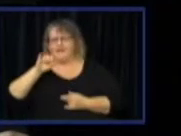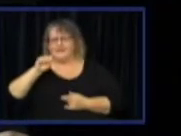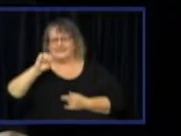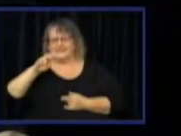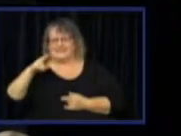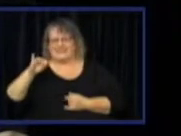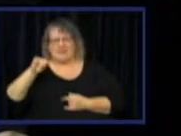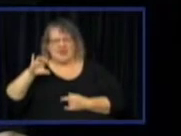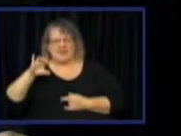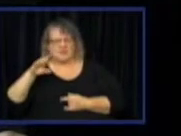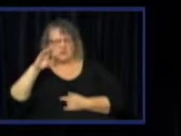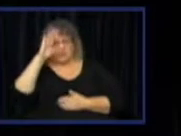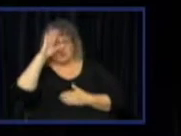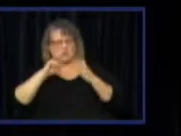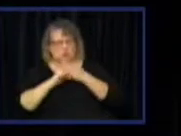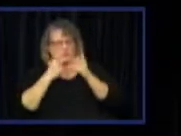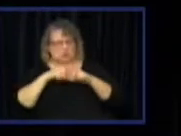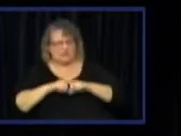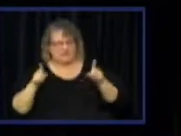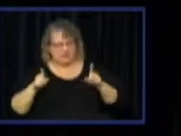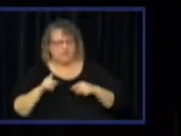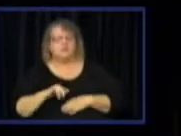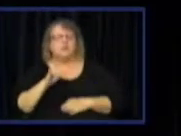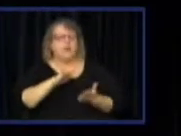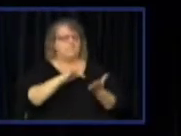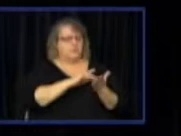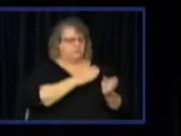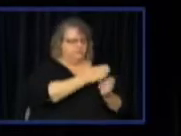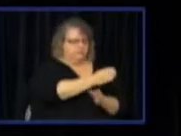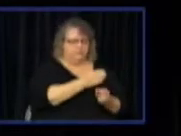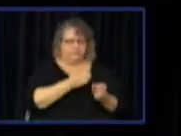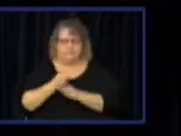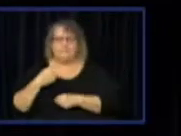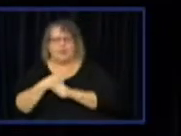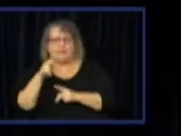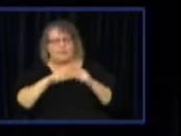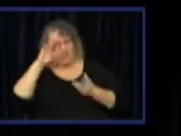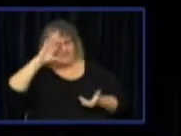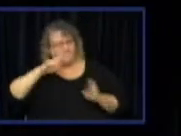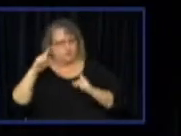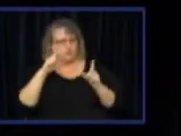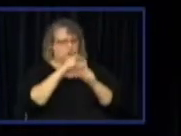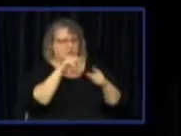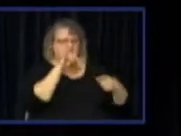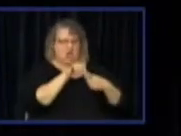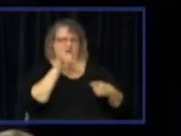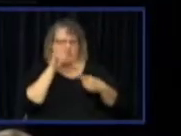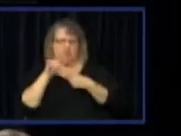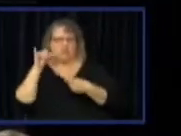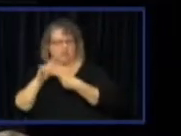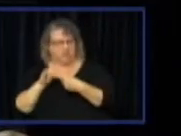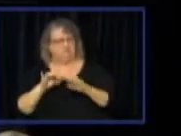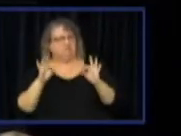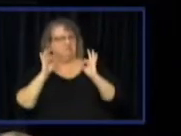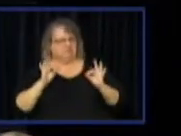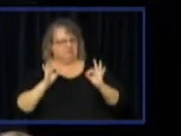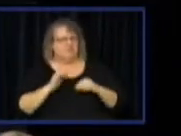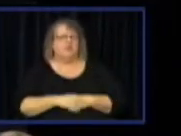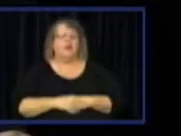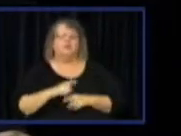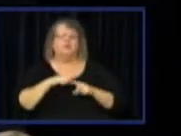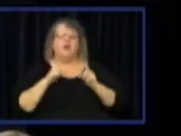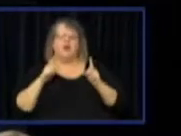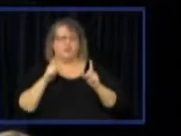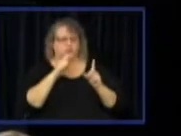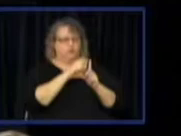What are the differences? That's because in medicine we like to confuse the public and make things complicated. Well, you're doing a good job. So